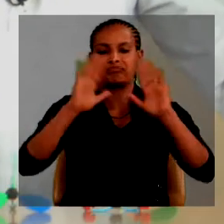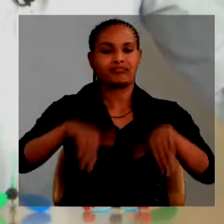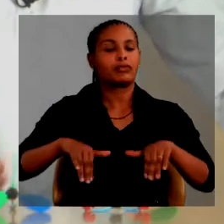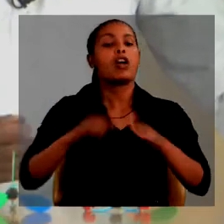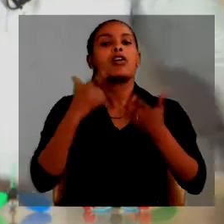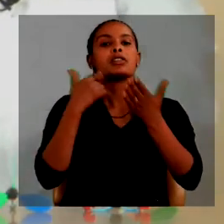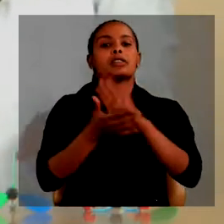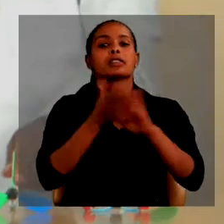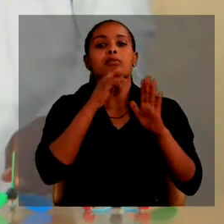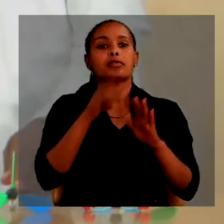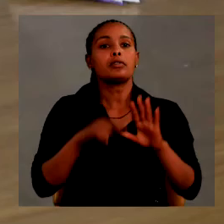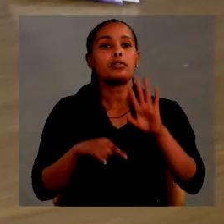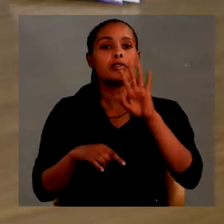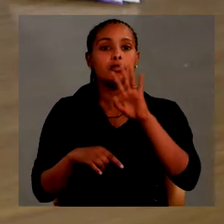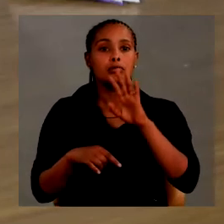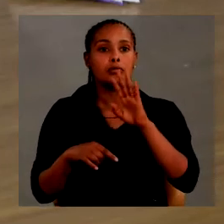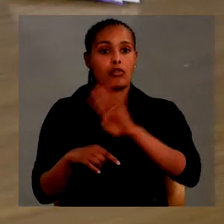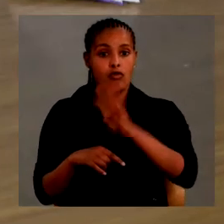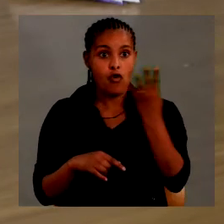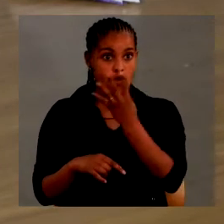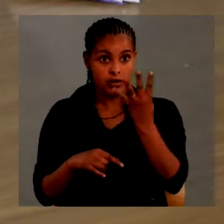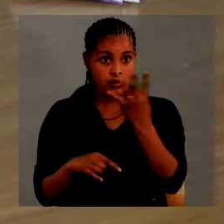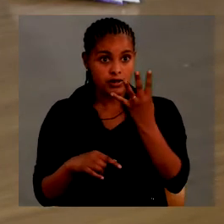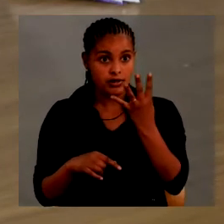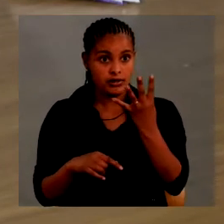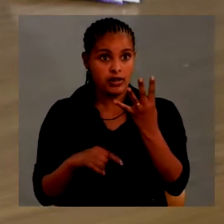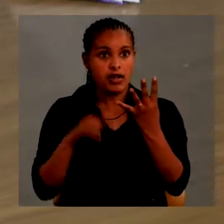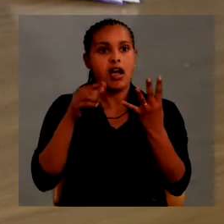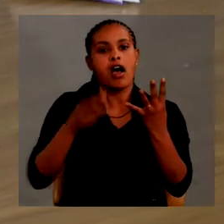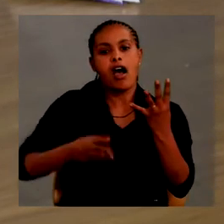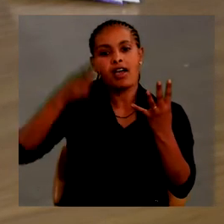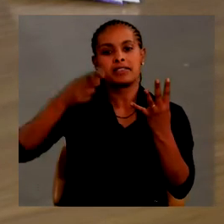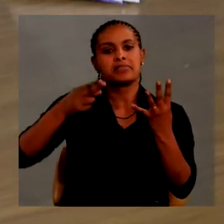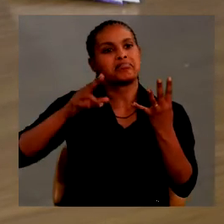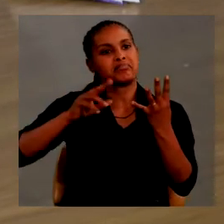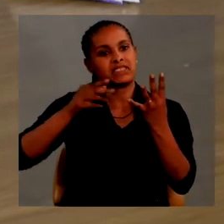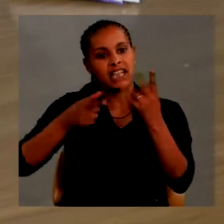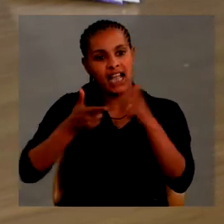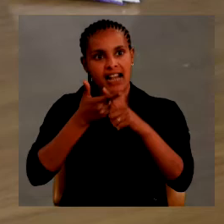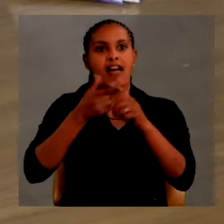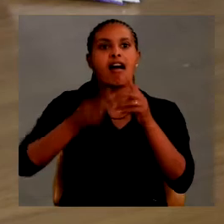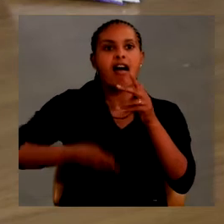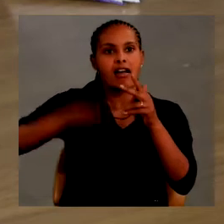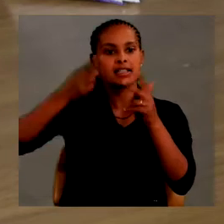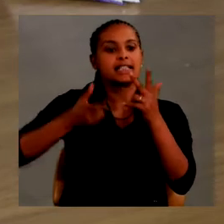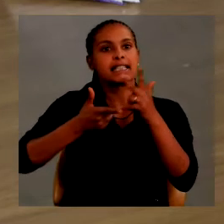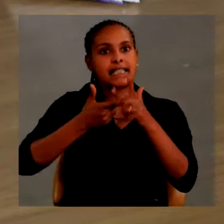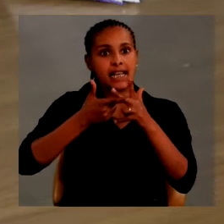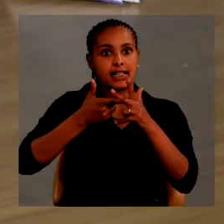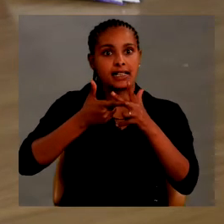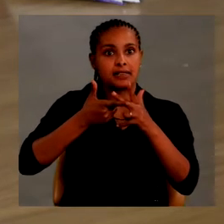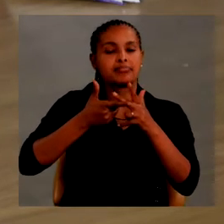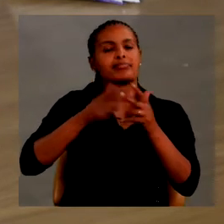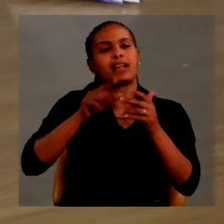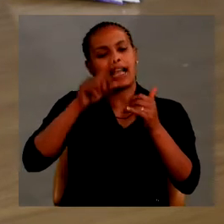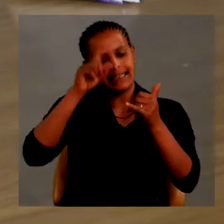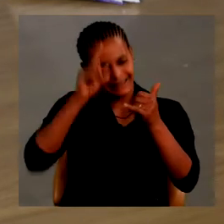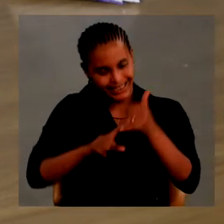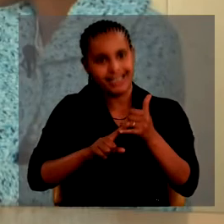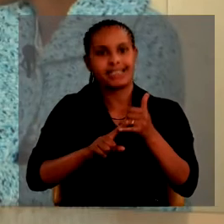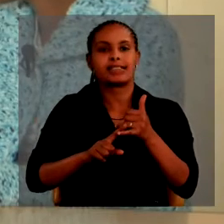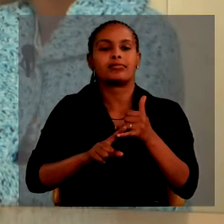But for these 4, the highest, second highest, third, and the